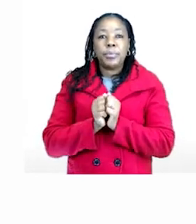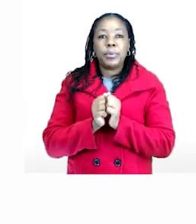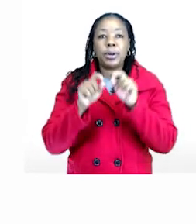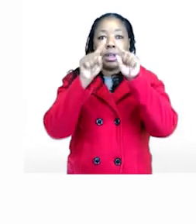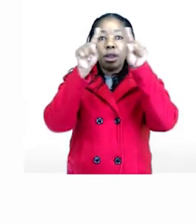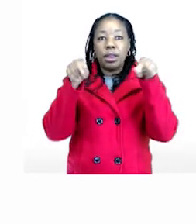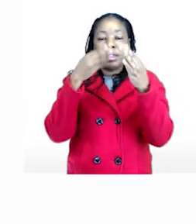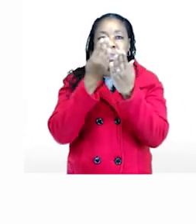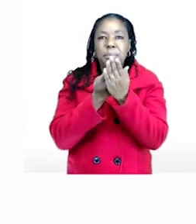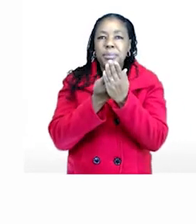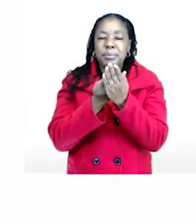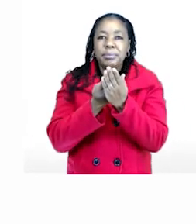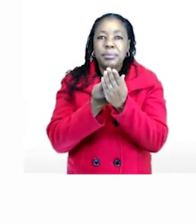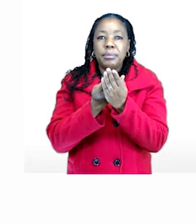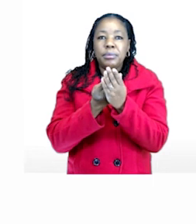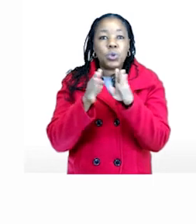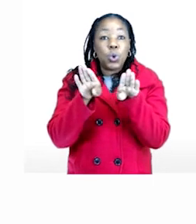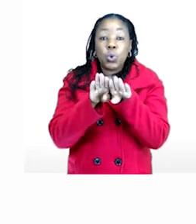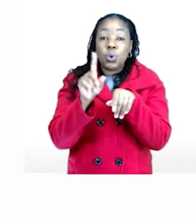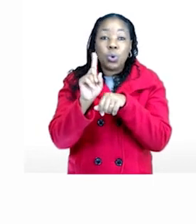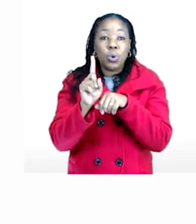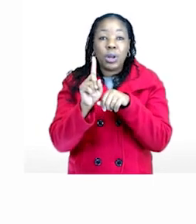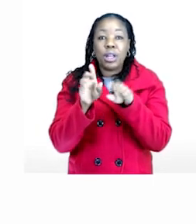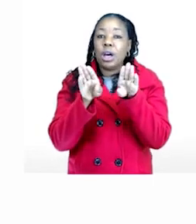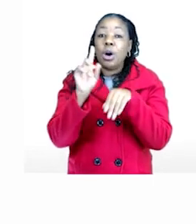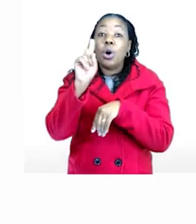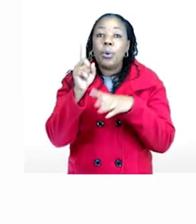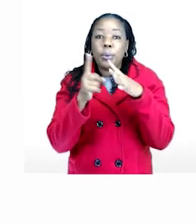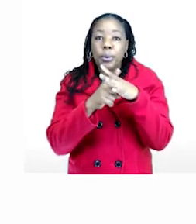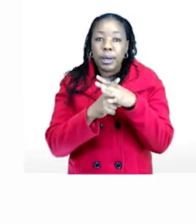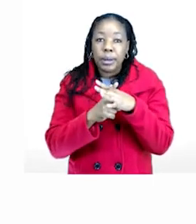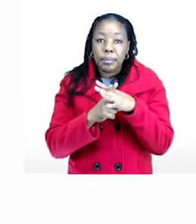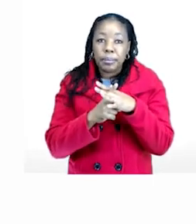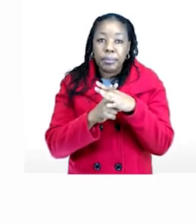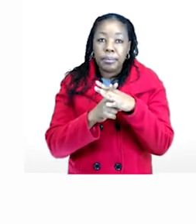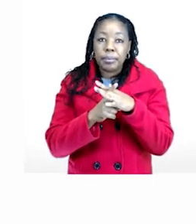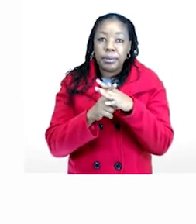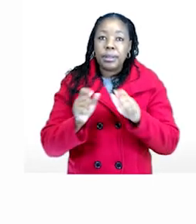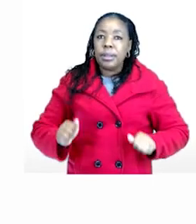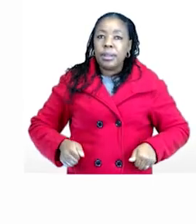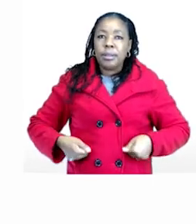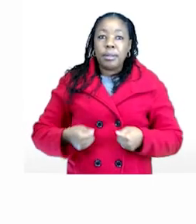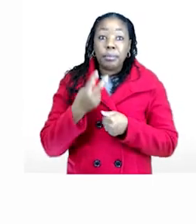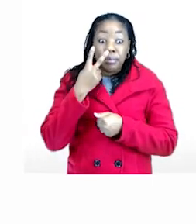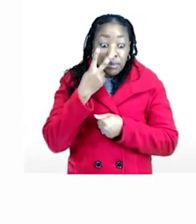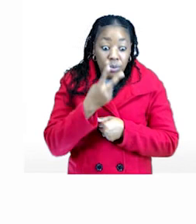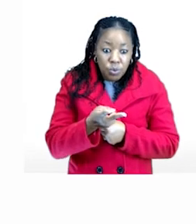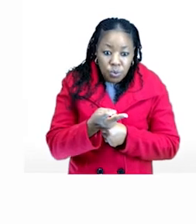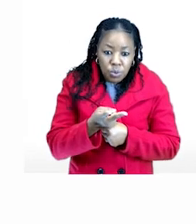sea diver under the sea. He is looking for something, maybe a